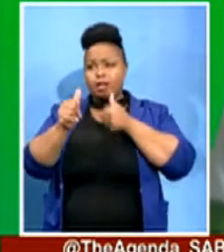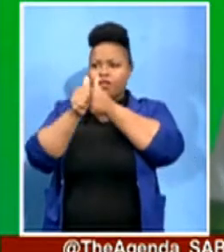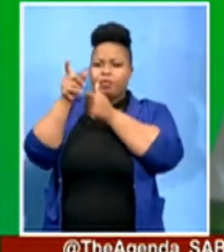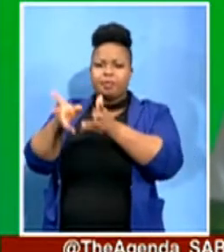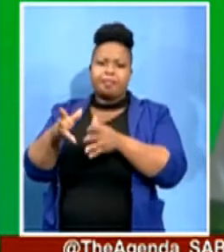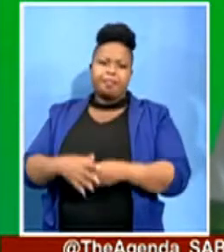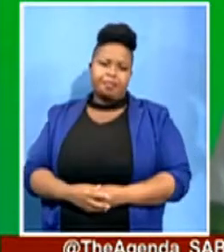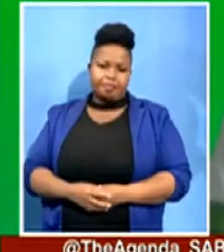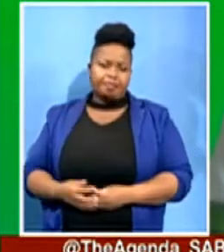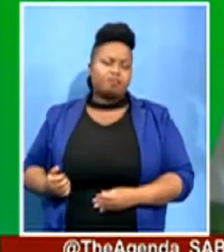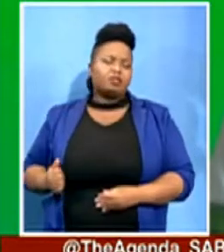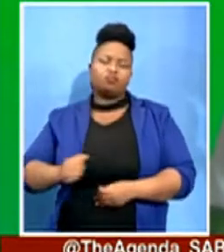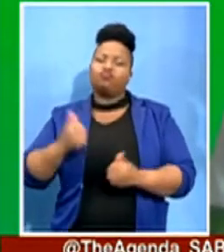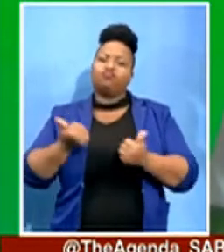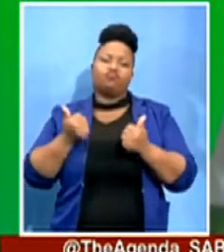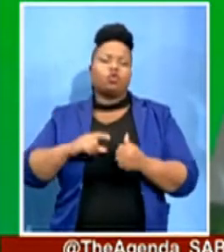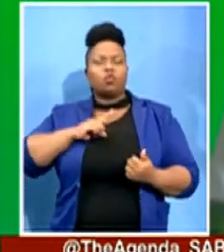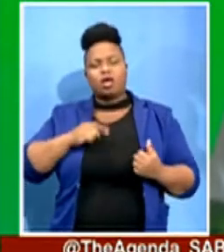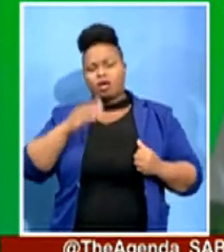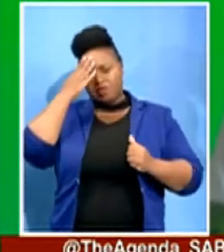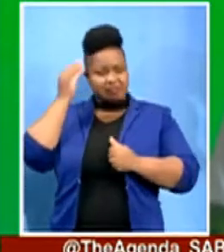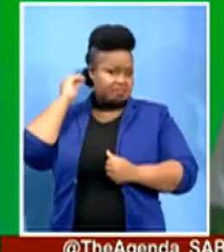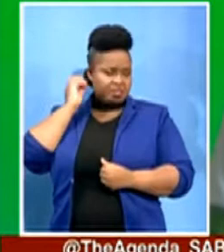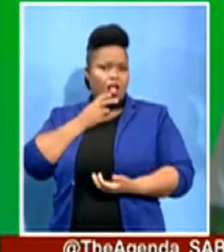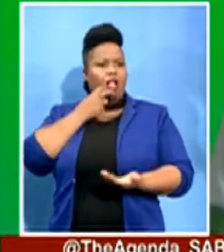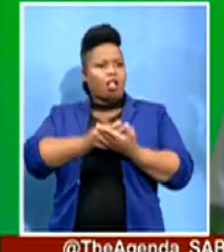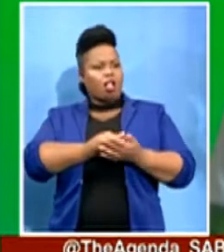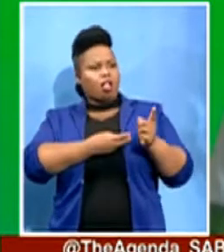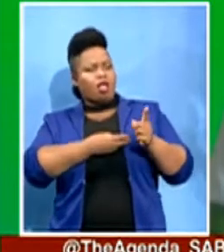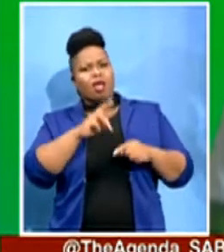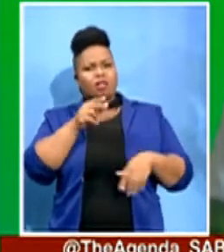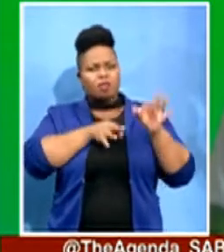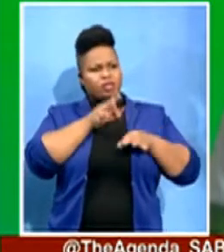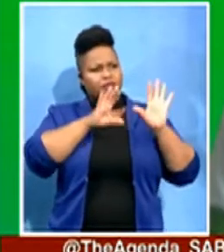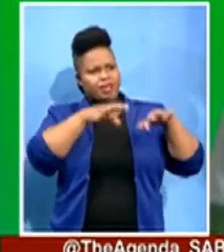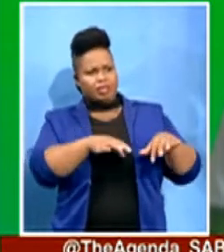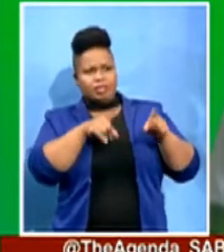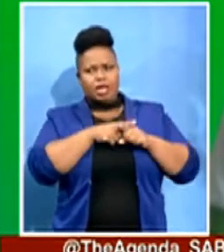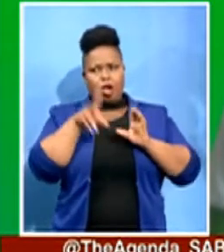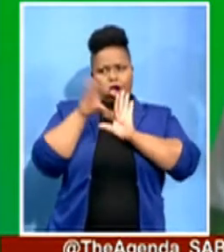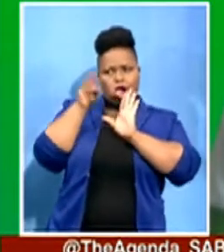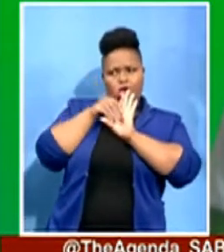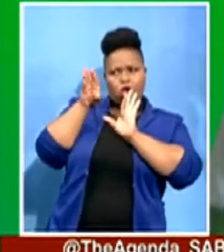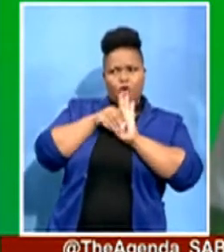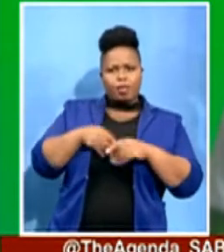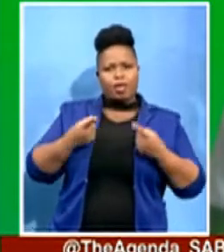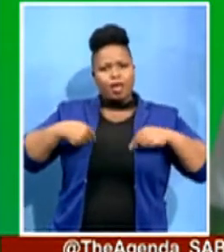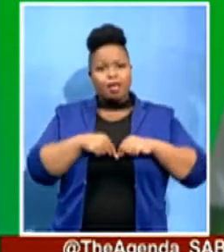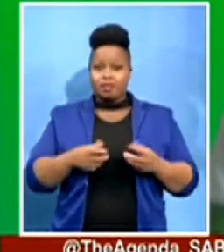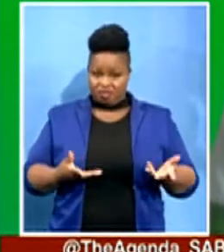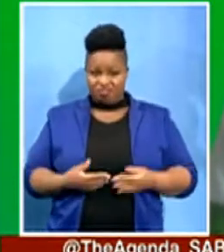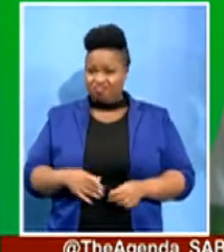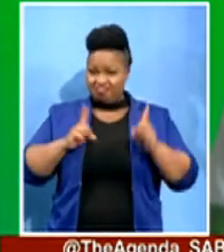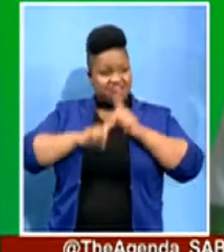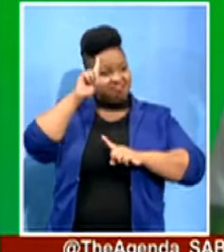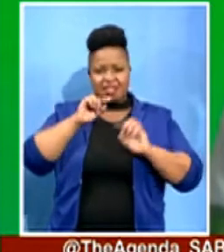note with amusement other political parties suddenly trying to mimic our approach. They will not succeed because they put themselves first